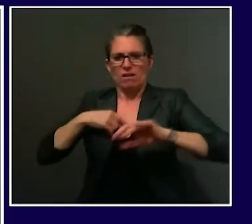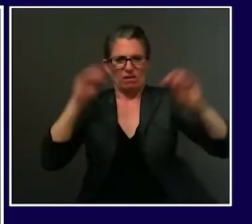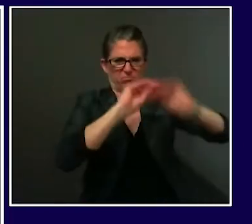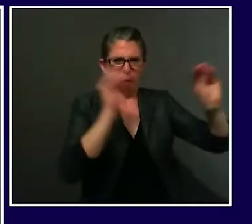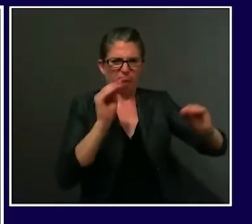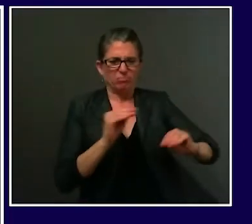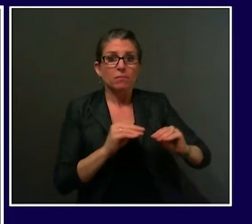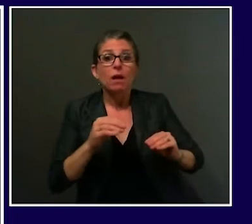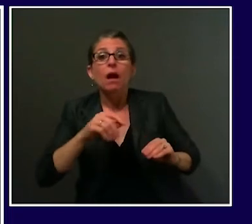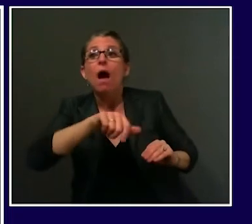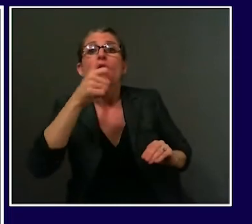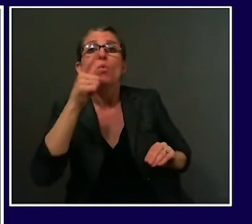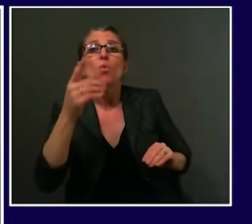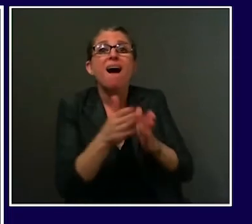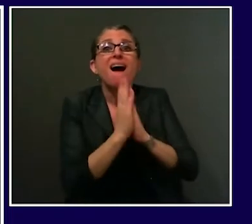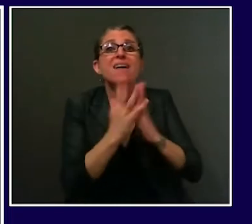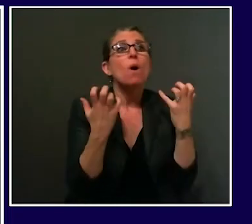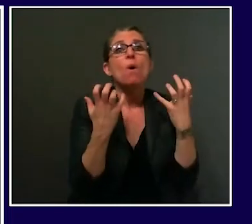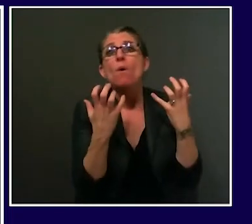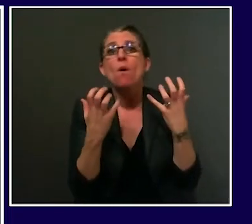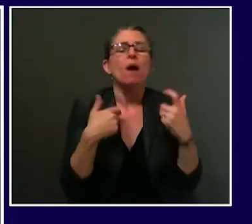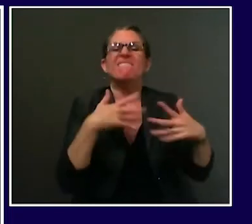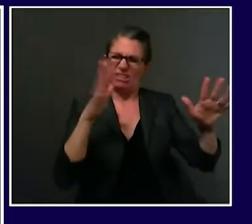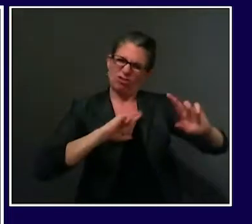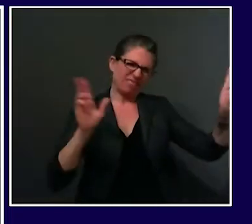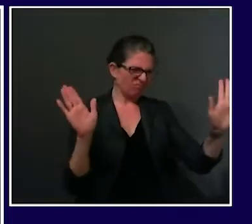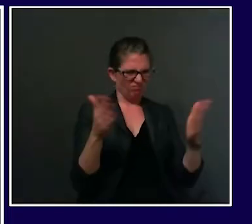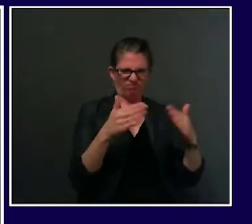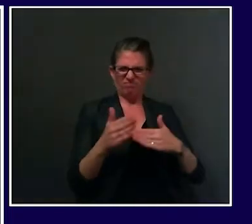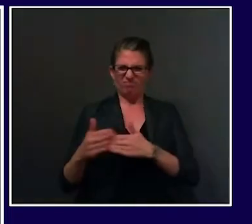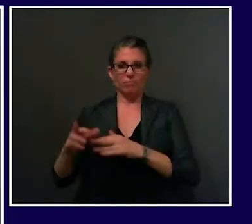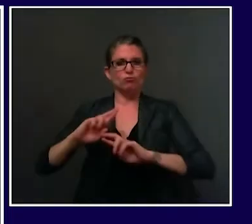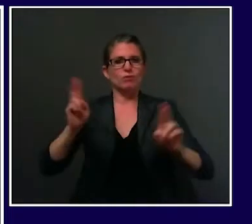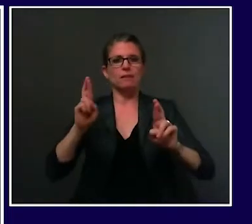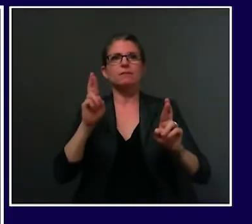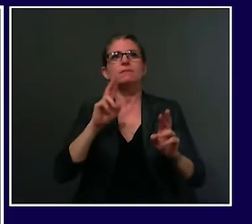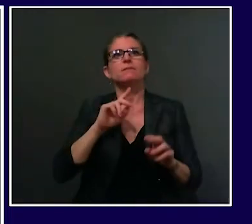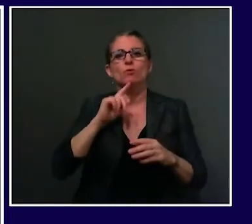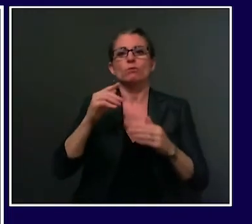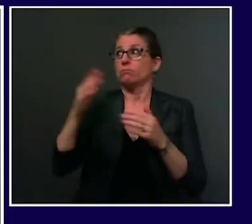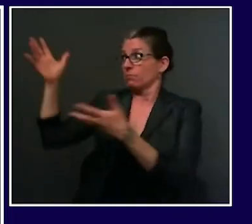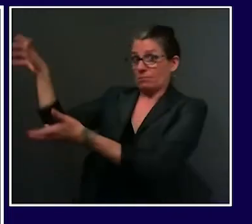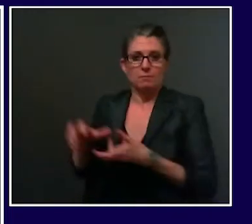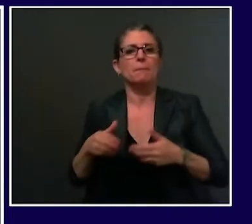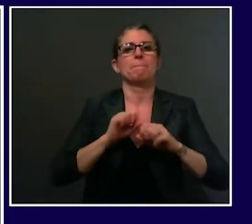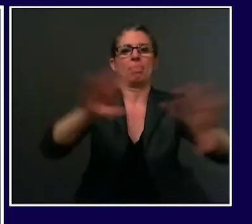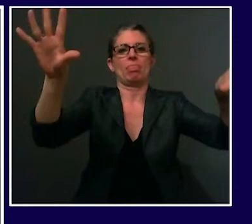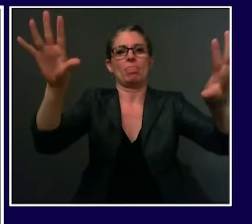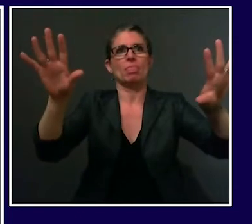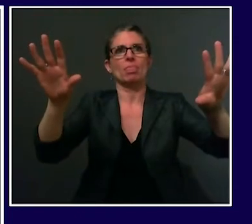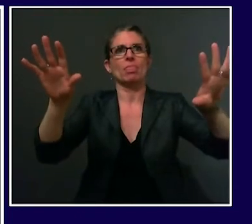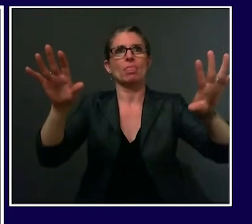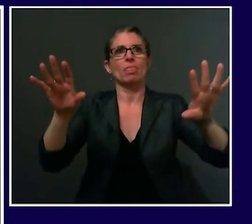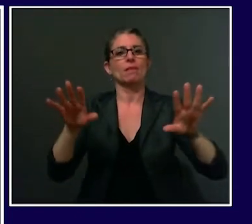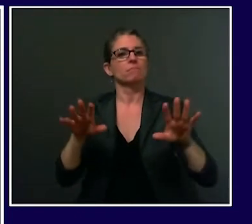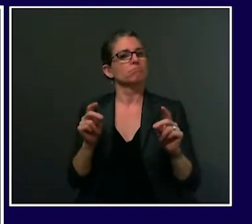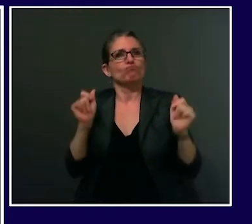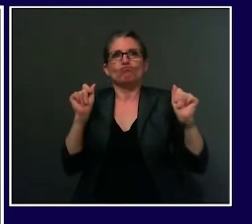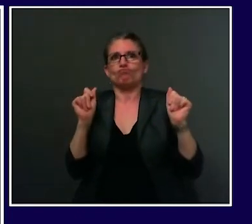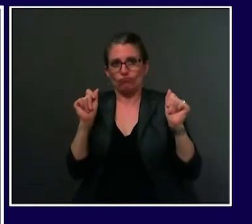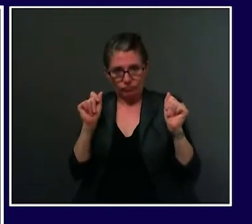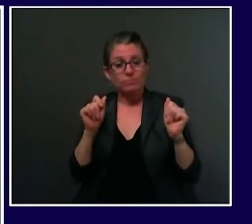possible. We know that right now, it's all well and good to ask clinicians to test patients, but unless